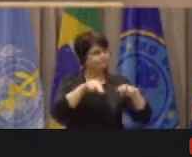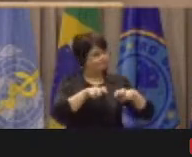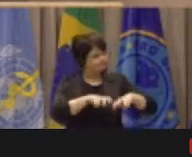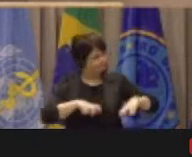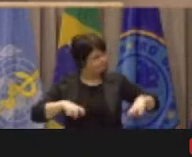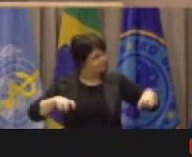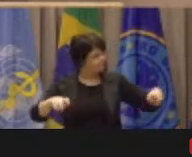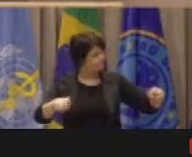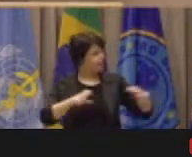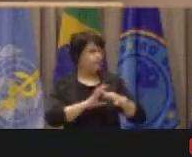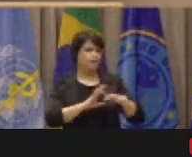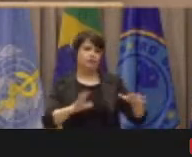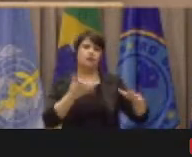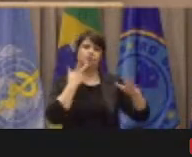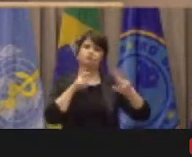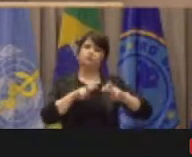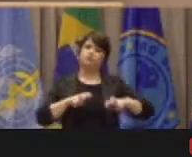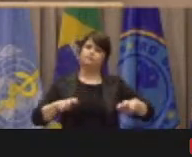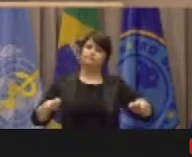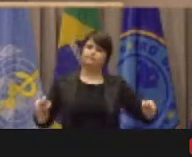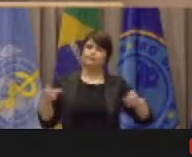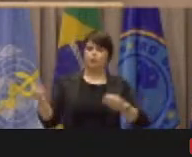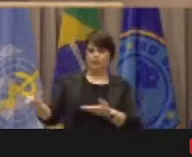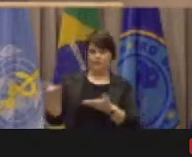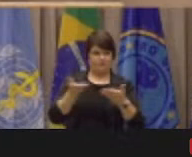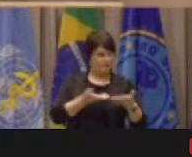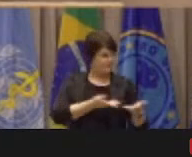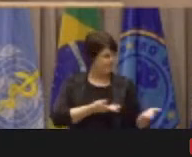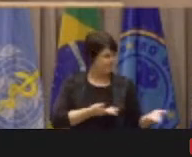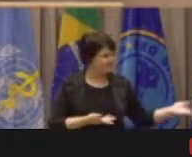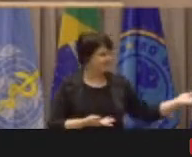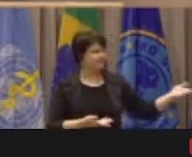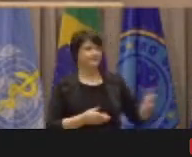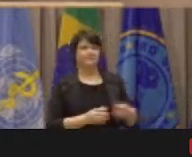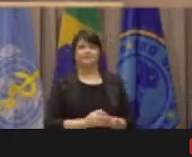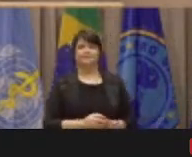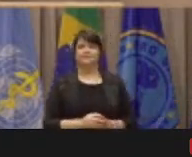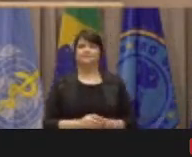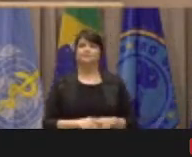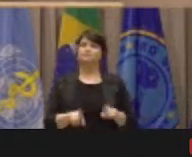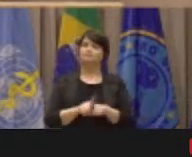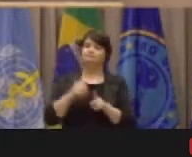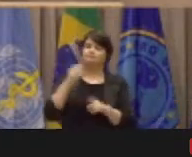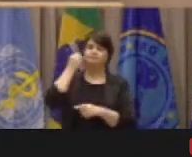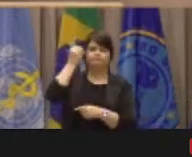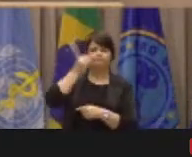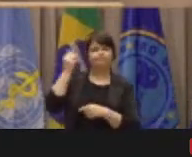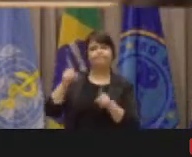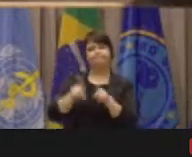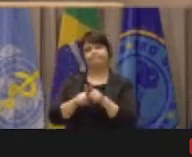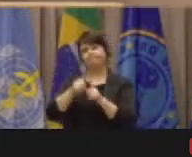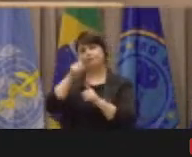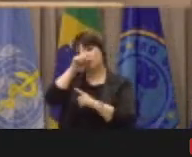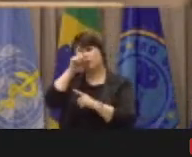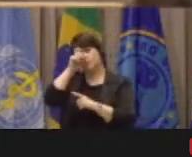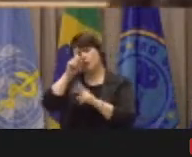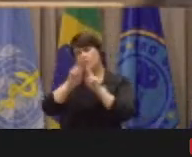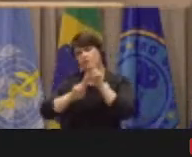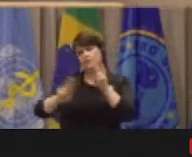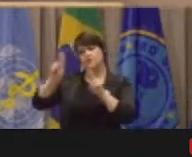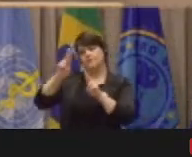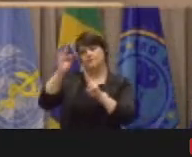Please feel free to come to the stage and take your seats. And also to talk about the experience of the network of